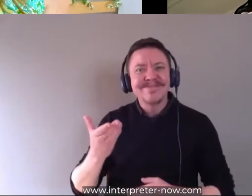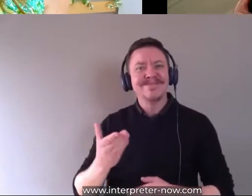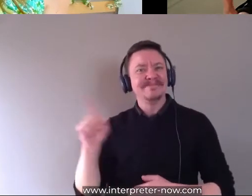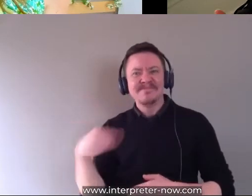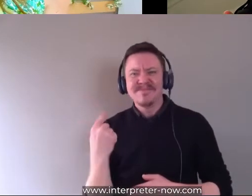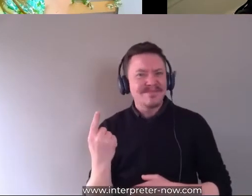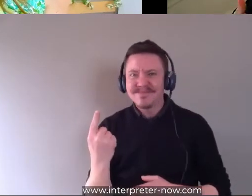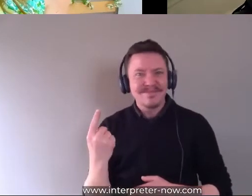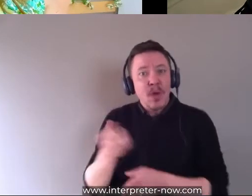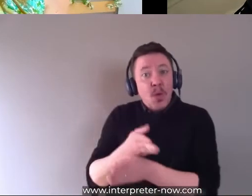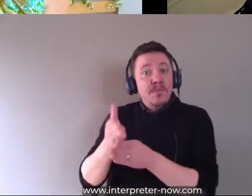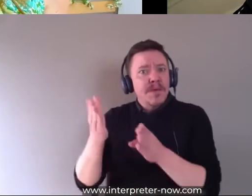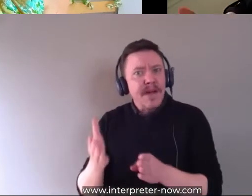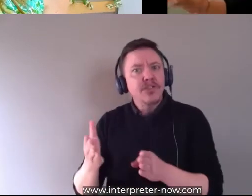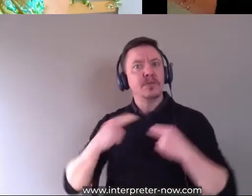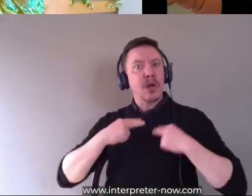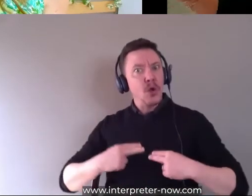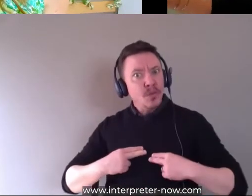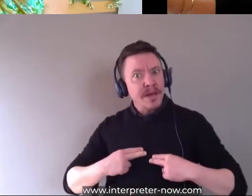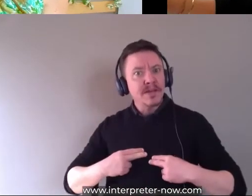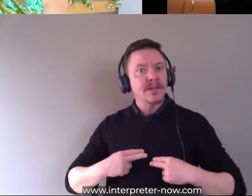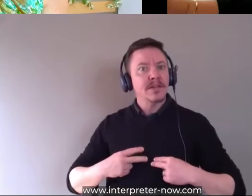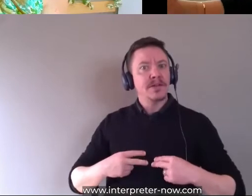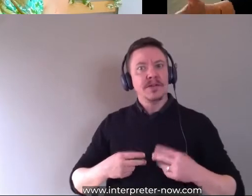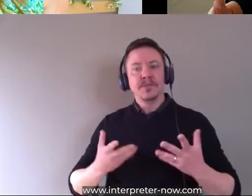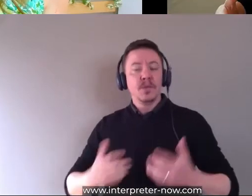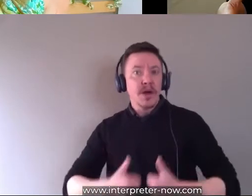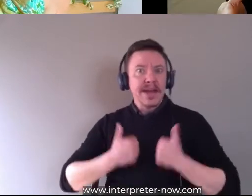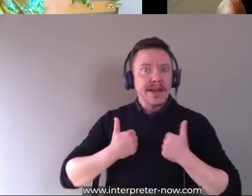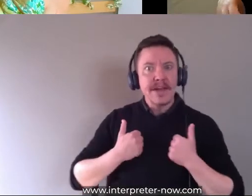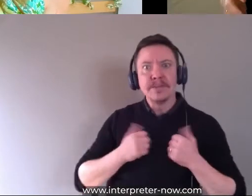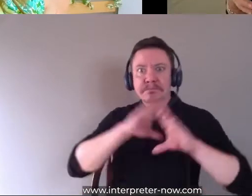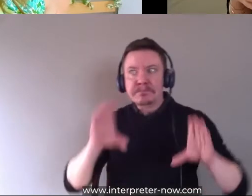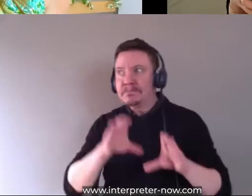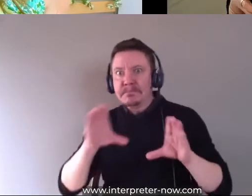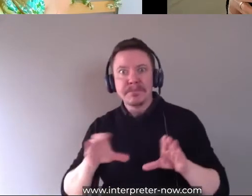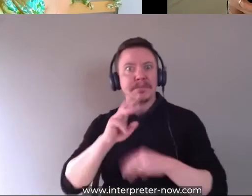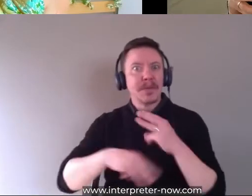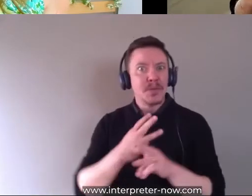as professionals, but as humans who are moving about this world.